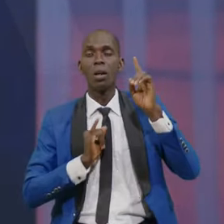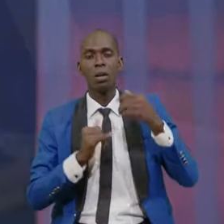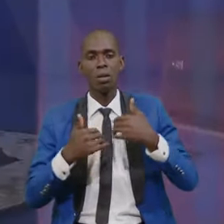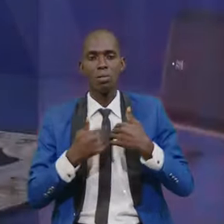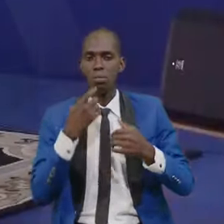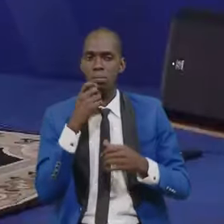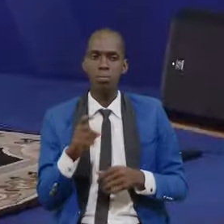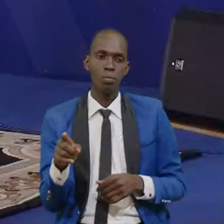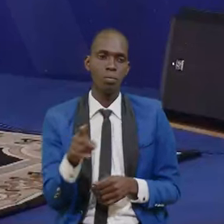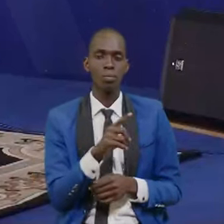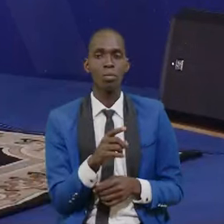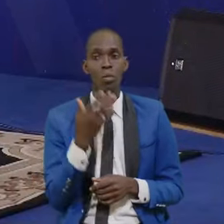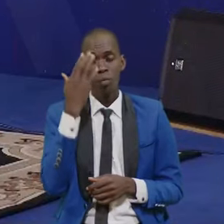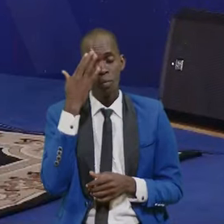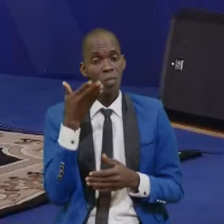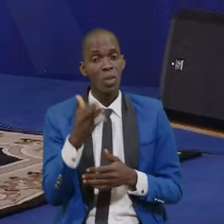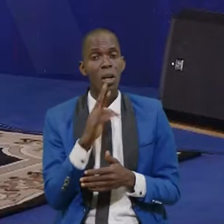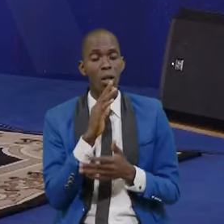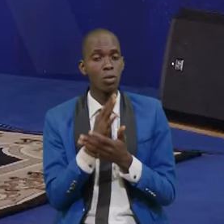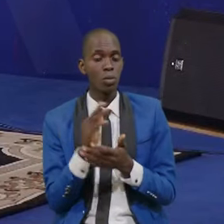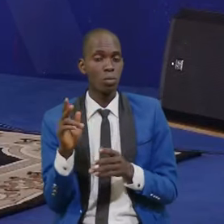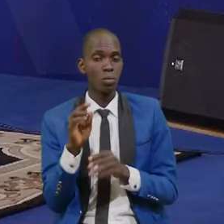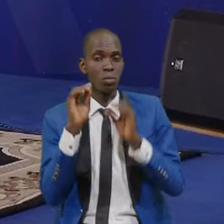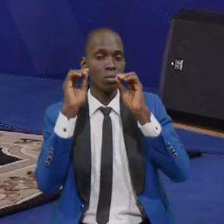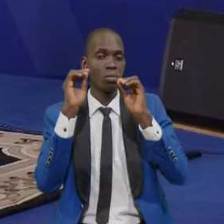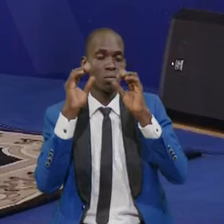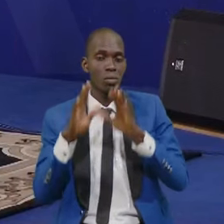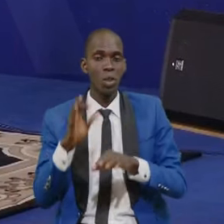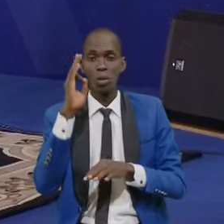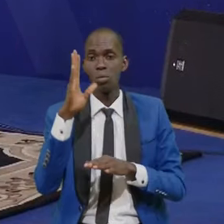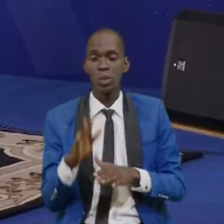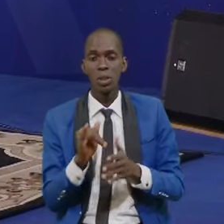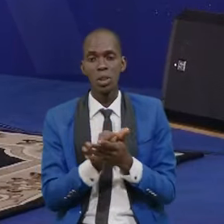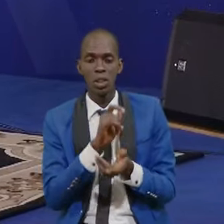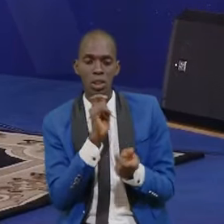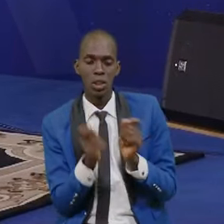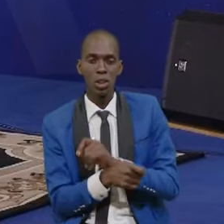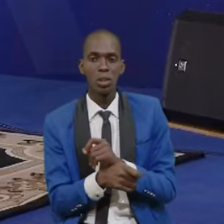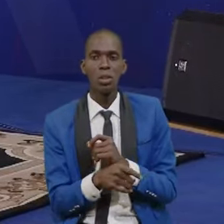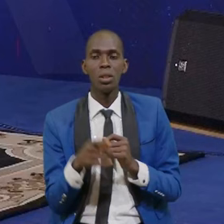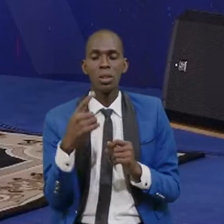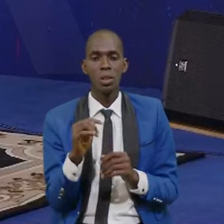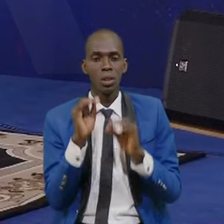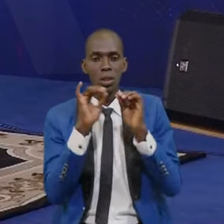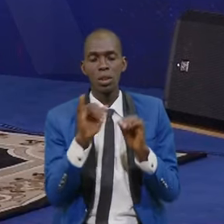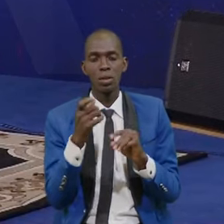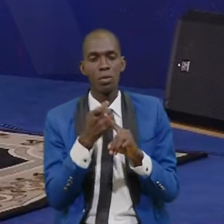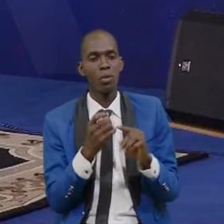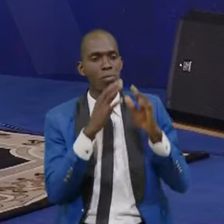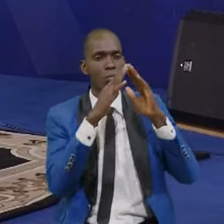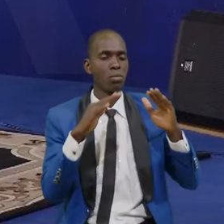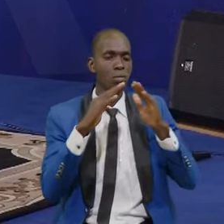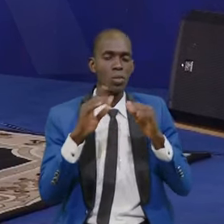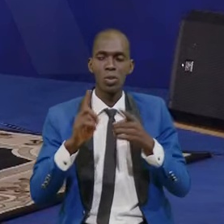Do you know there are preachers who change the message from city to city? You can preach that